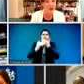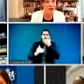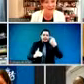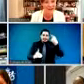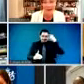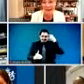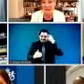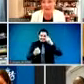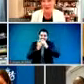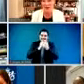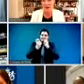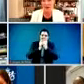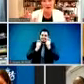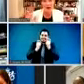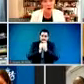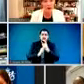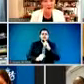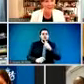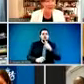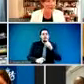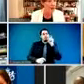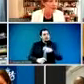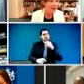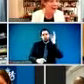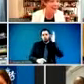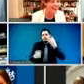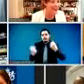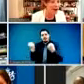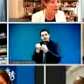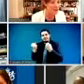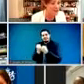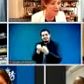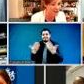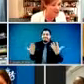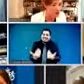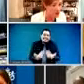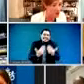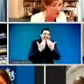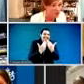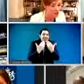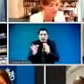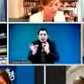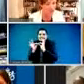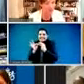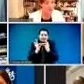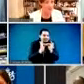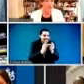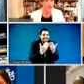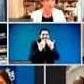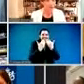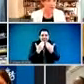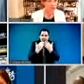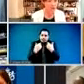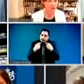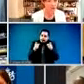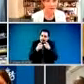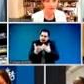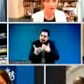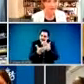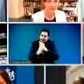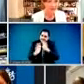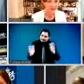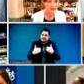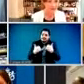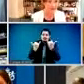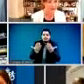for my interpretation. I hope it kind of came across. And Nina, I would like to listen to you on this subject. Yeah, absolutely, and thank you for